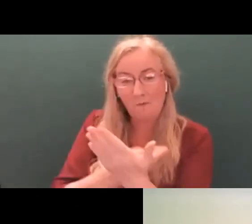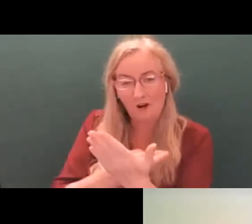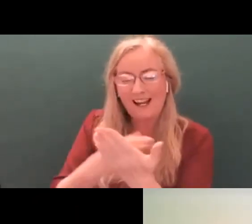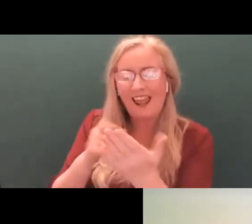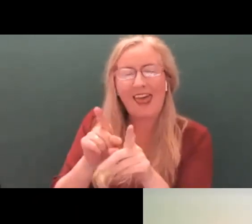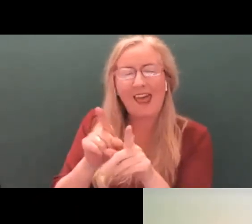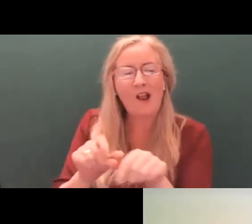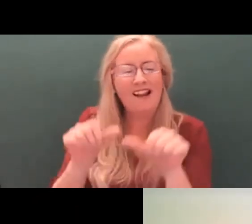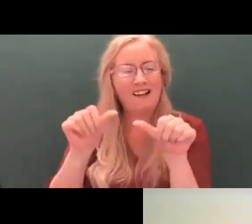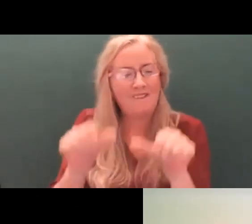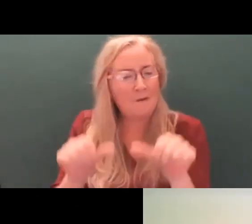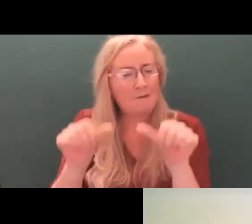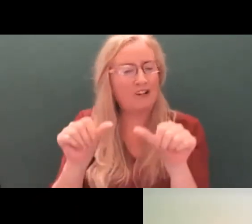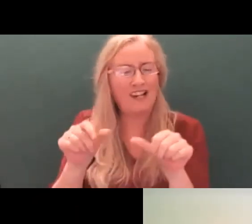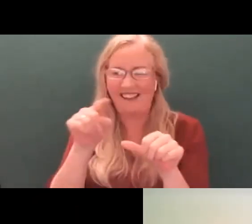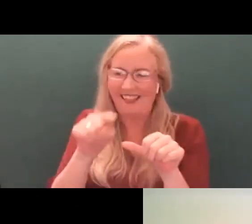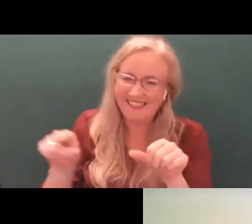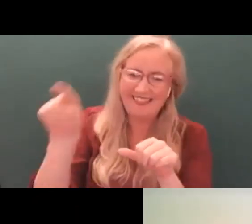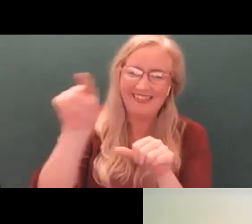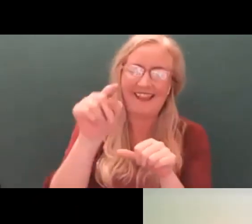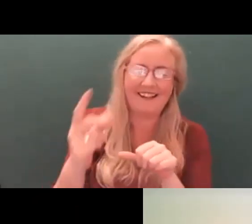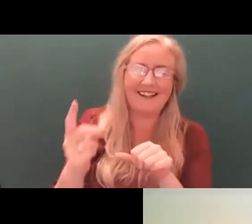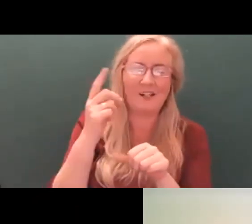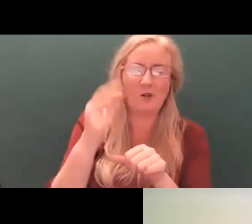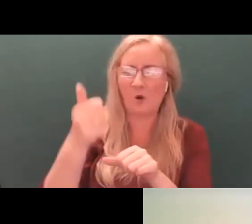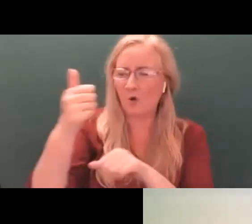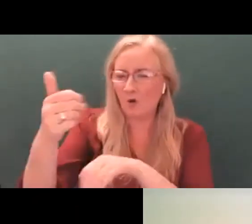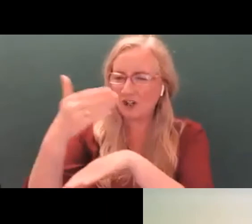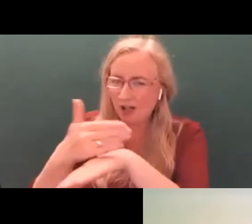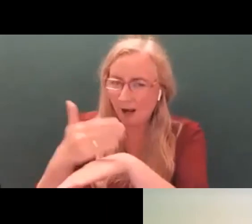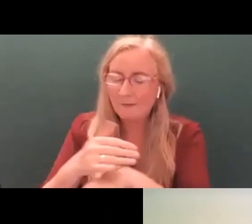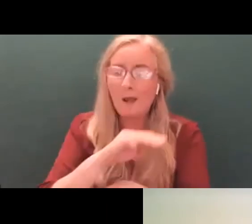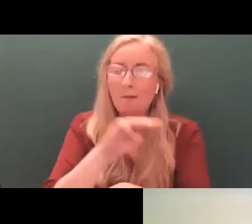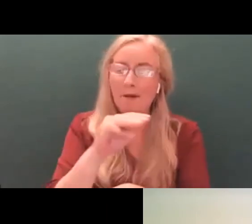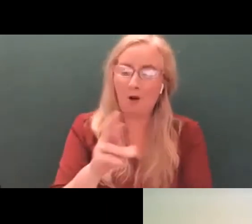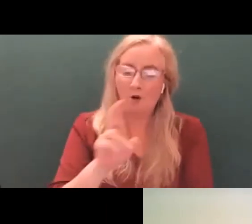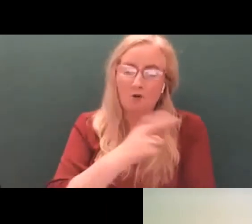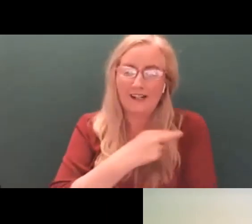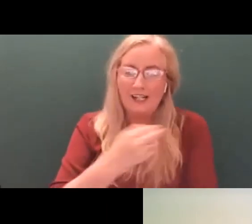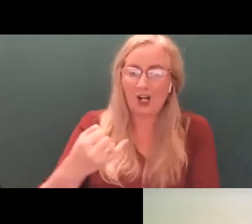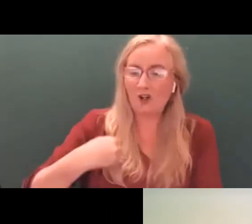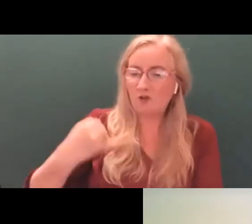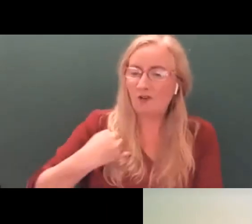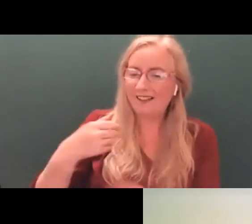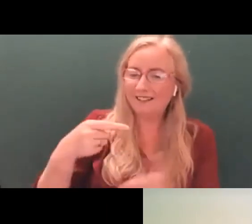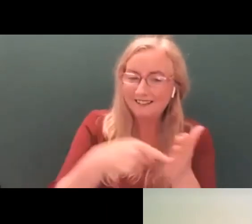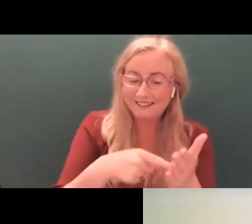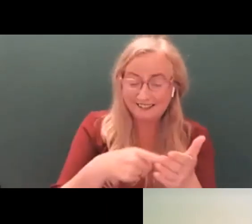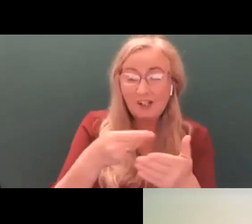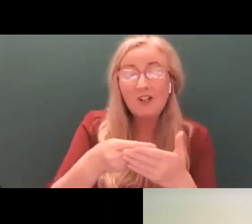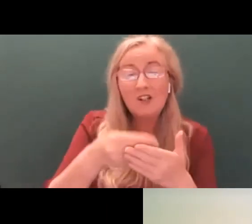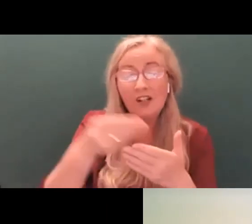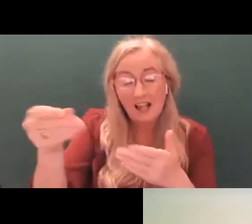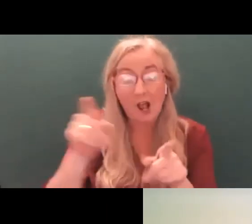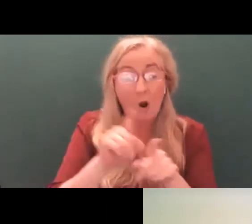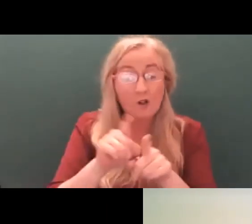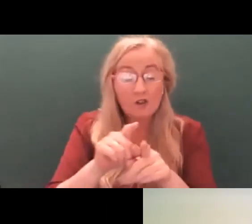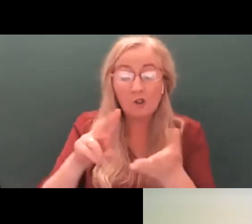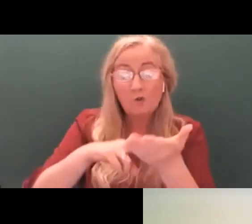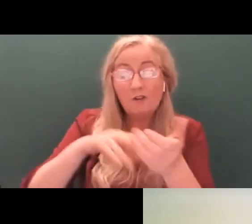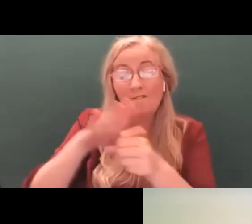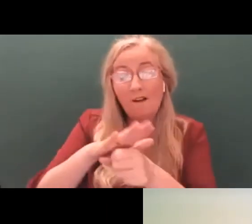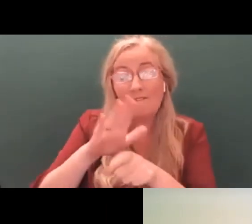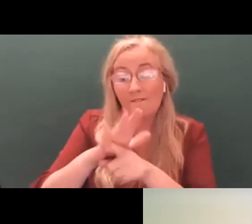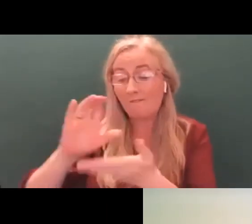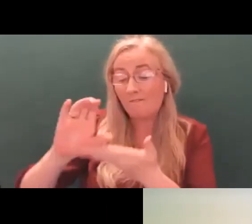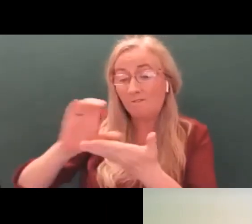confirmation, really, that they'd done a good job and that people had really enjoyed it. And again, useful for the funders. To